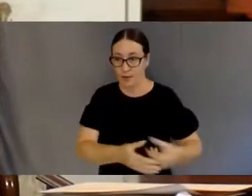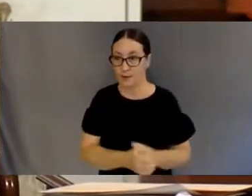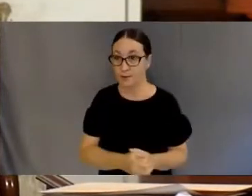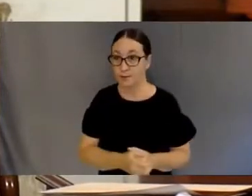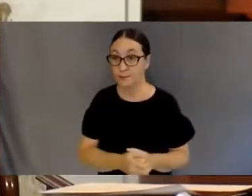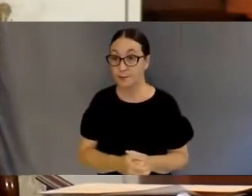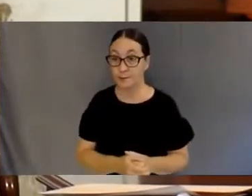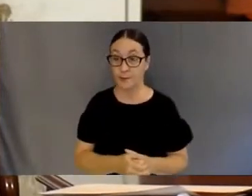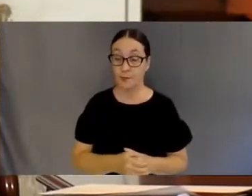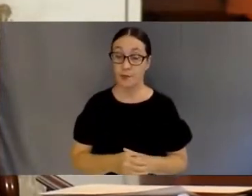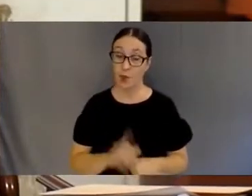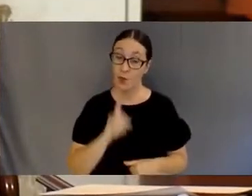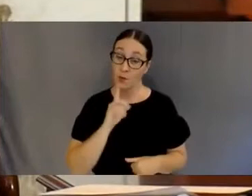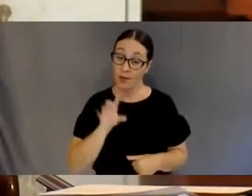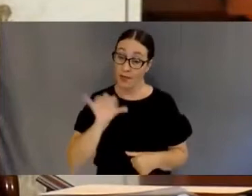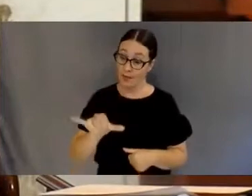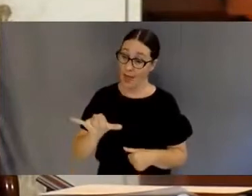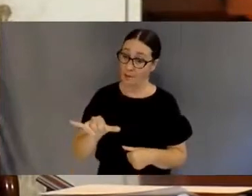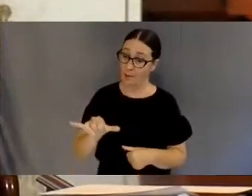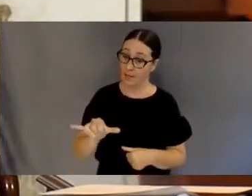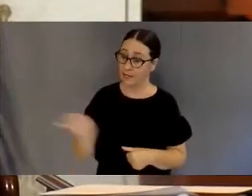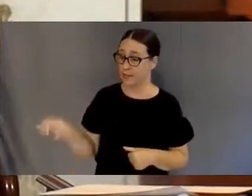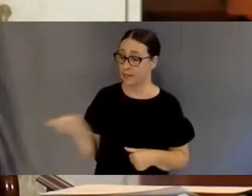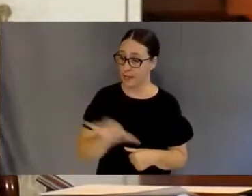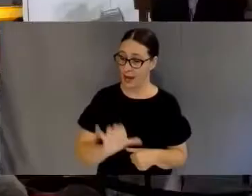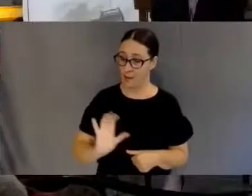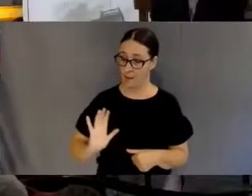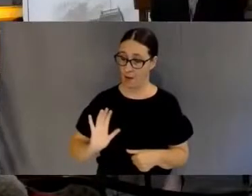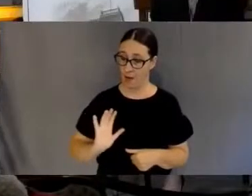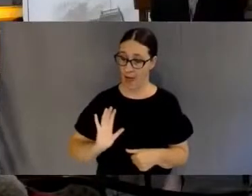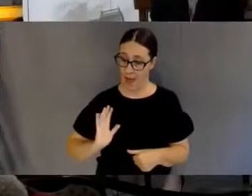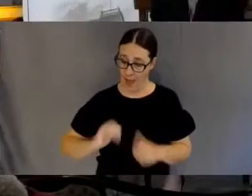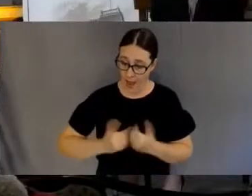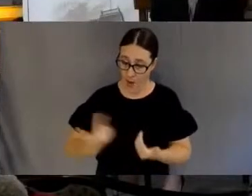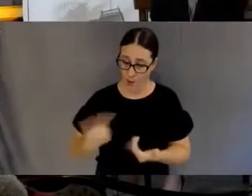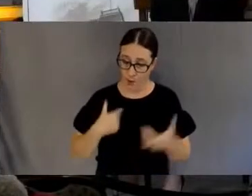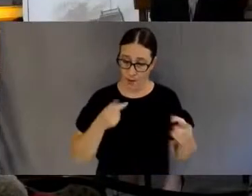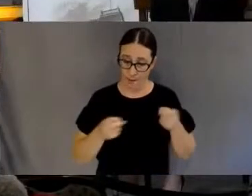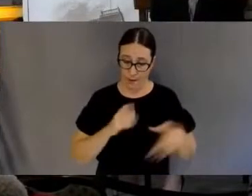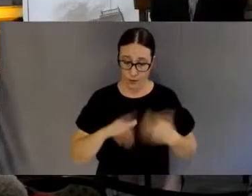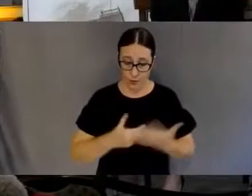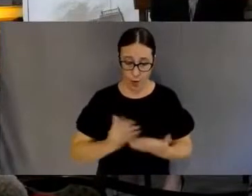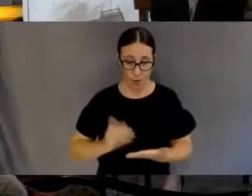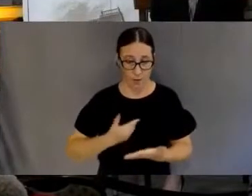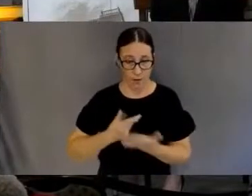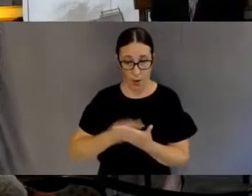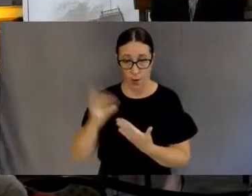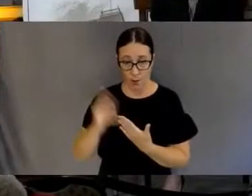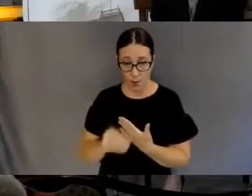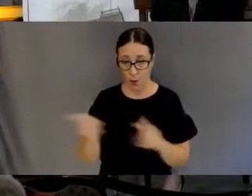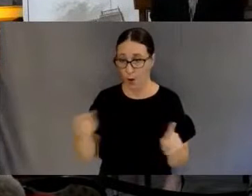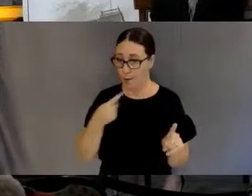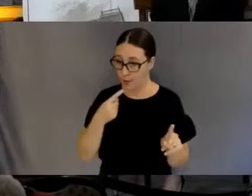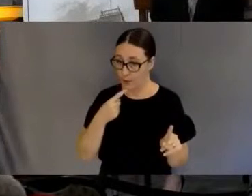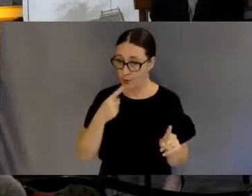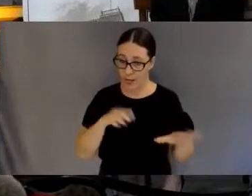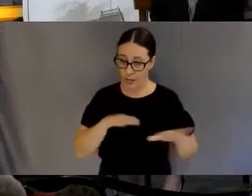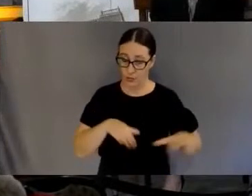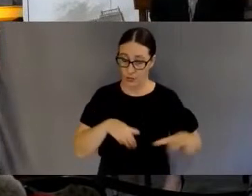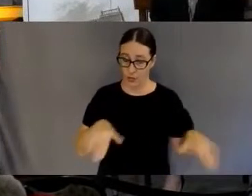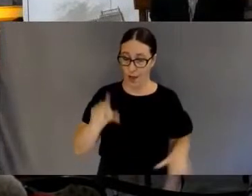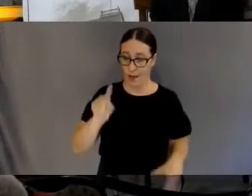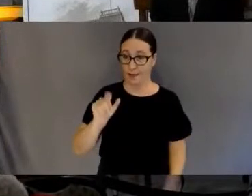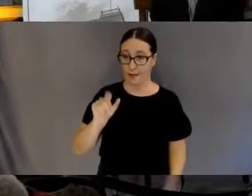our management of all of the programs. Just to give an example, you mentioned the child tax credit, which has had